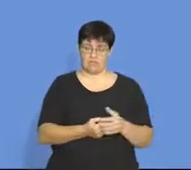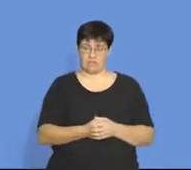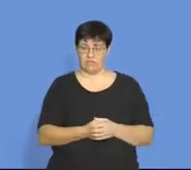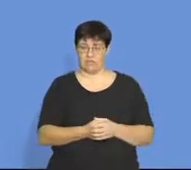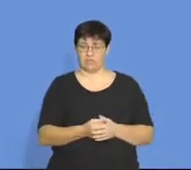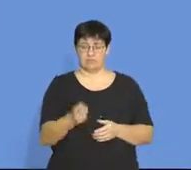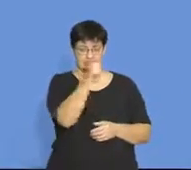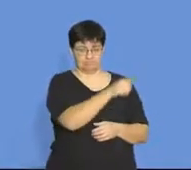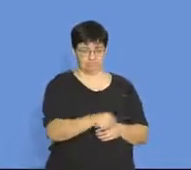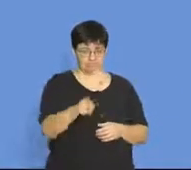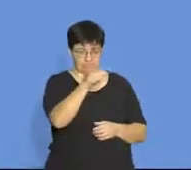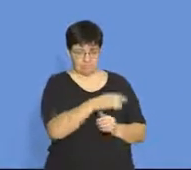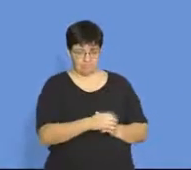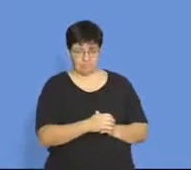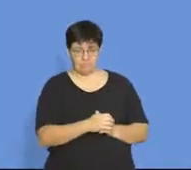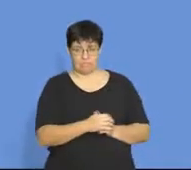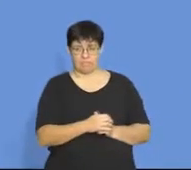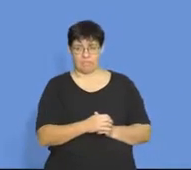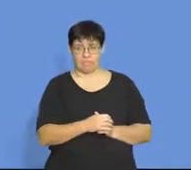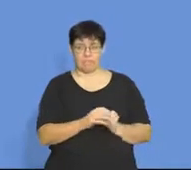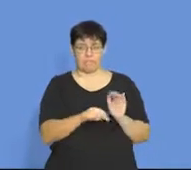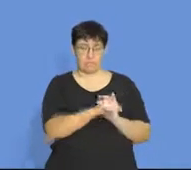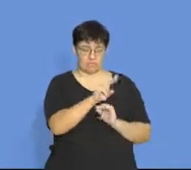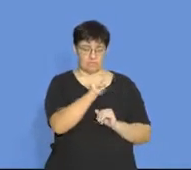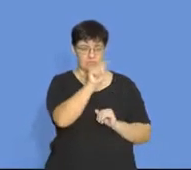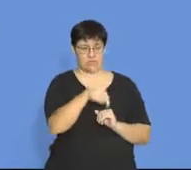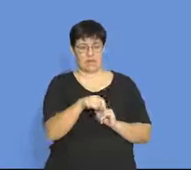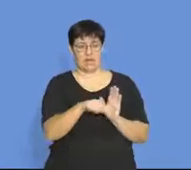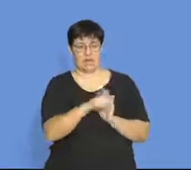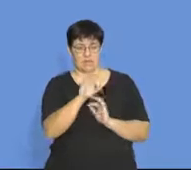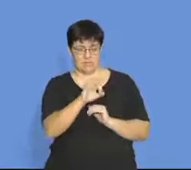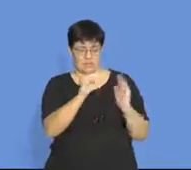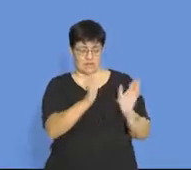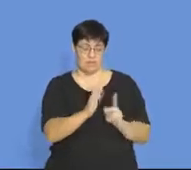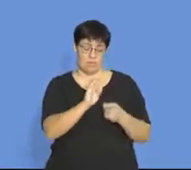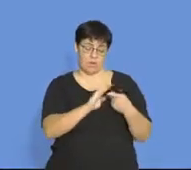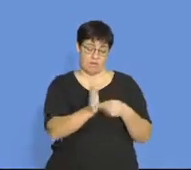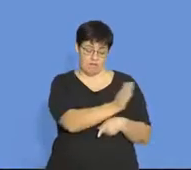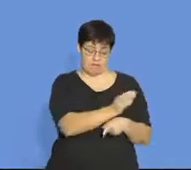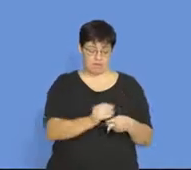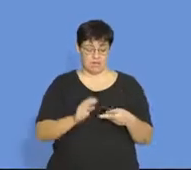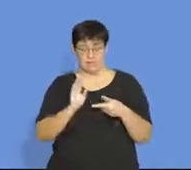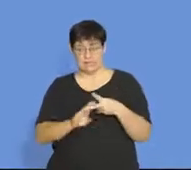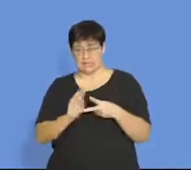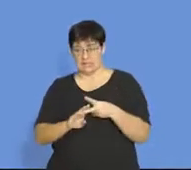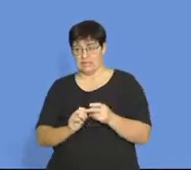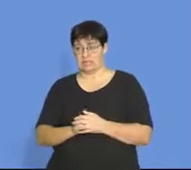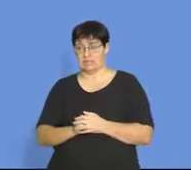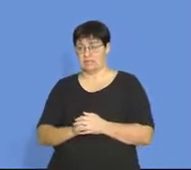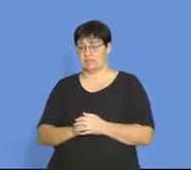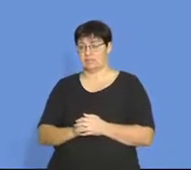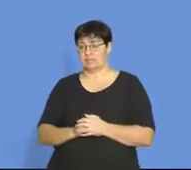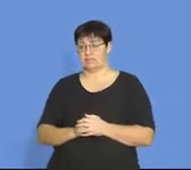I had there. If I go back quickly to my solution there, minus 2 and negative 3, that's one solution,